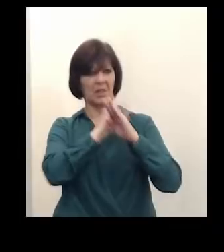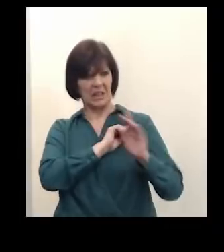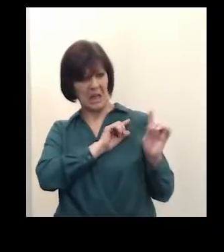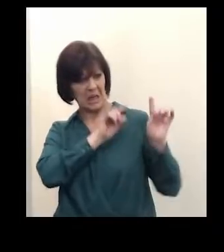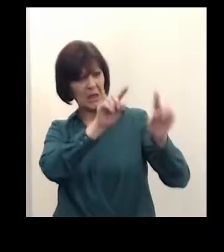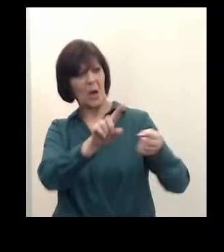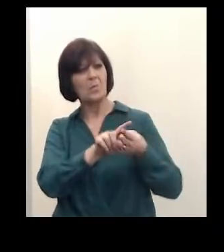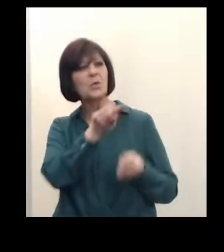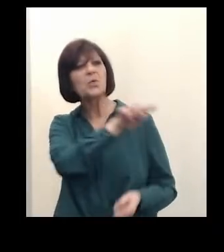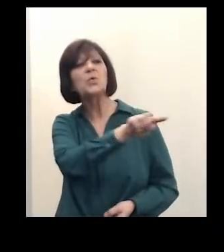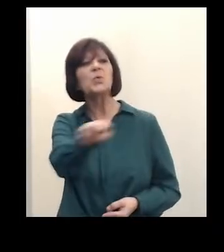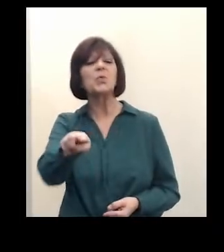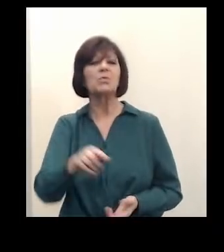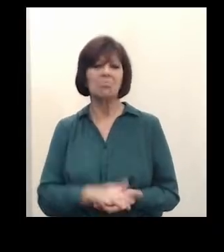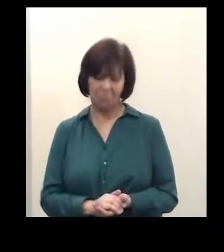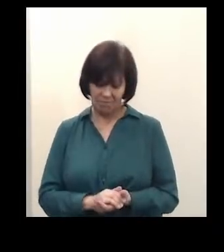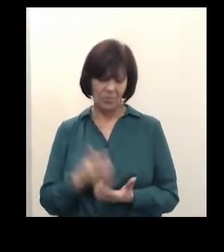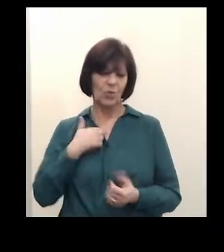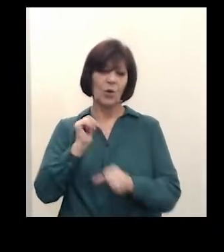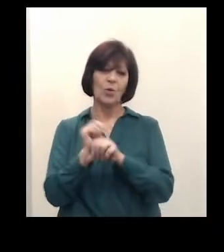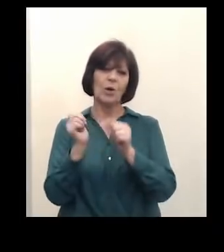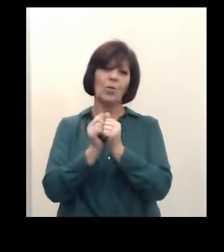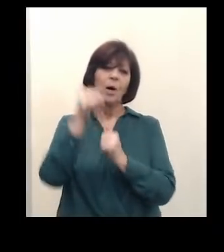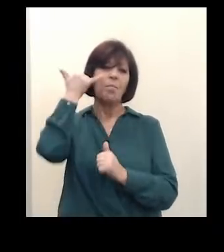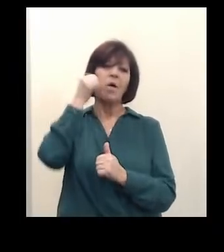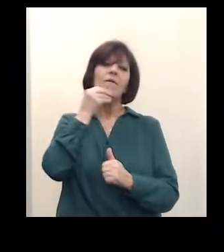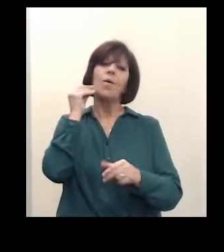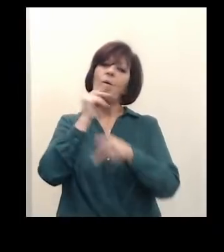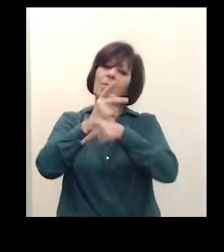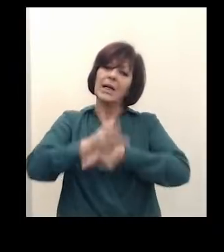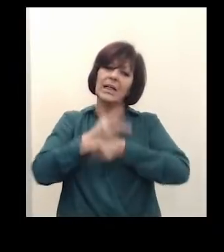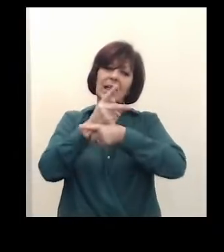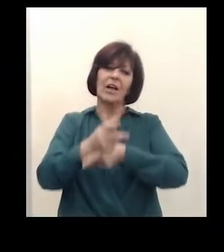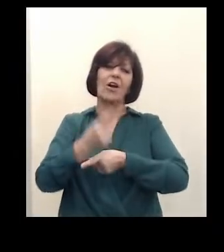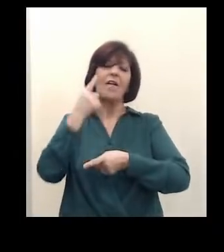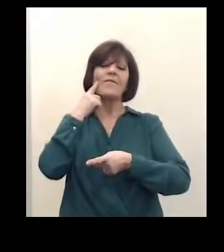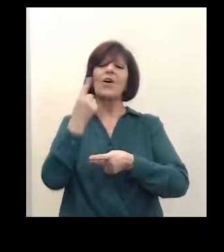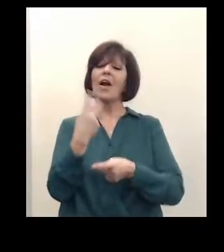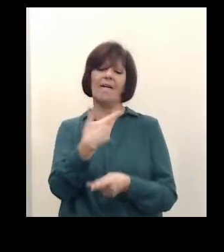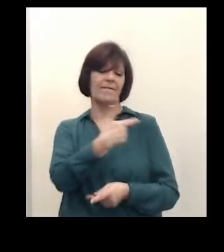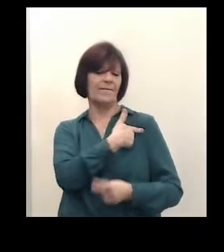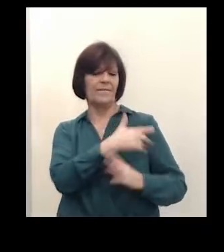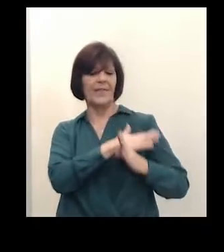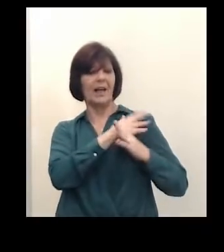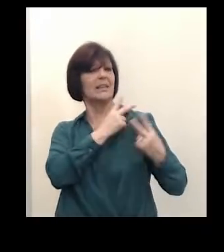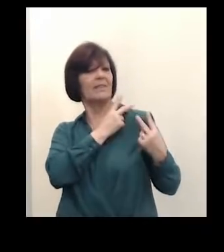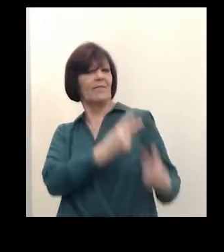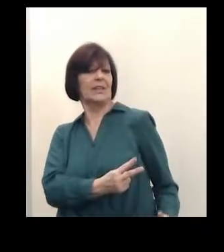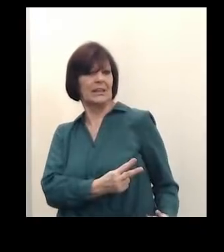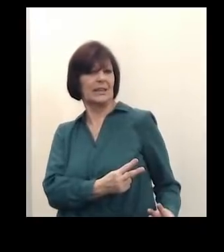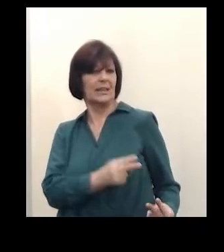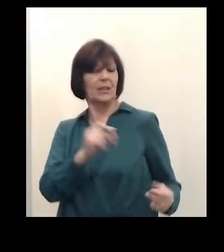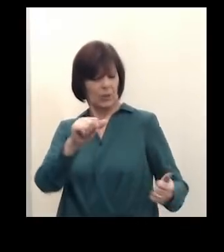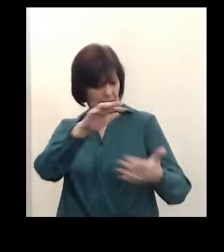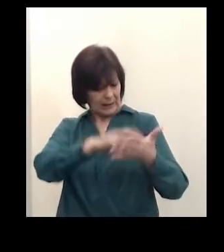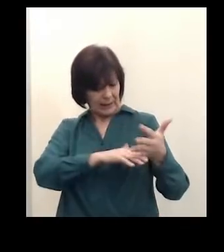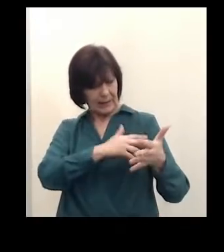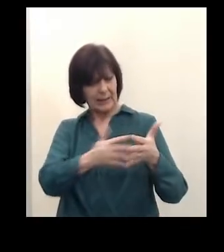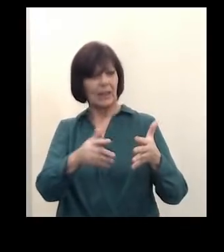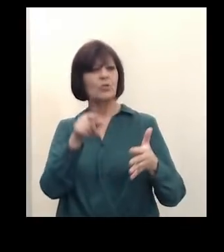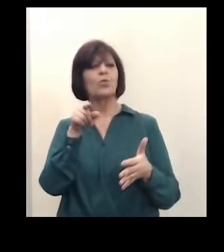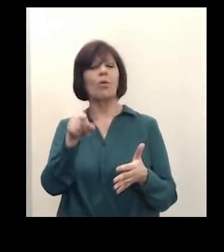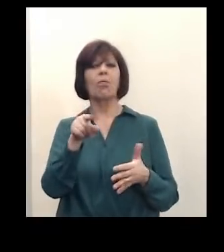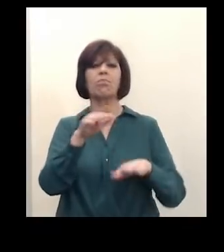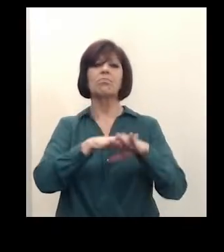you. Again, we are working with Buffalo Home Care for our Vax Visit program. Again, you can schedule on our Erie County